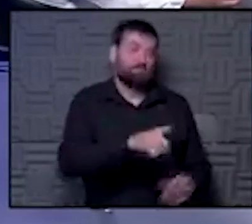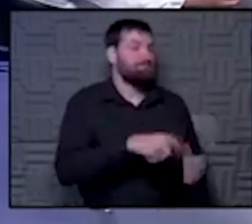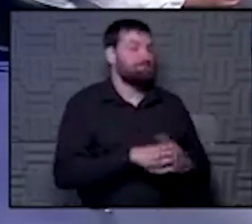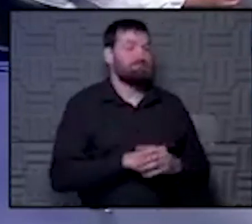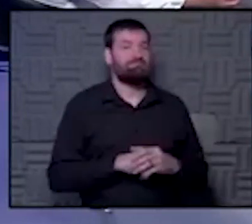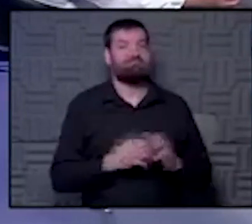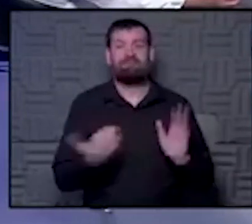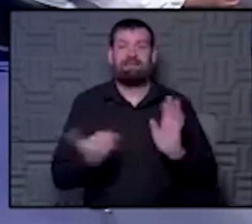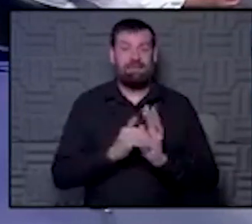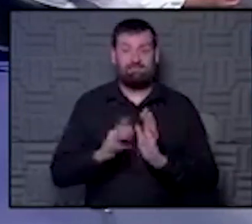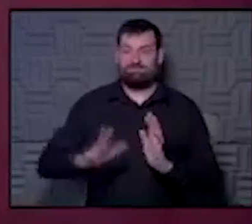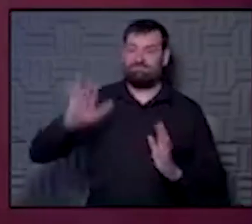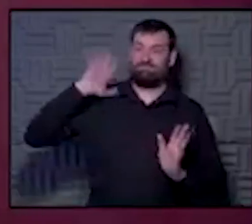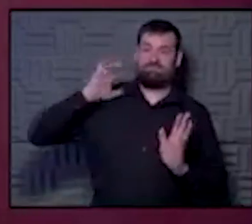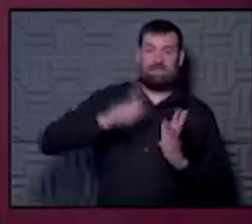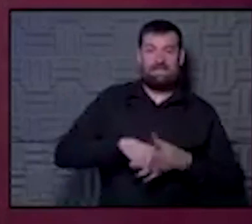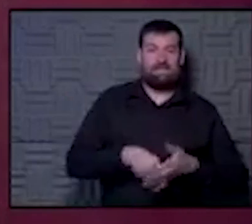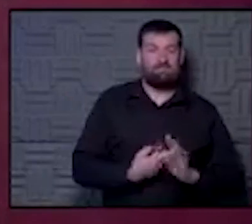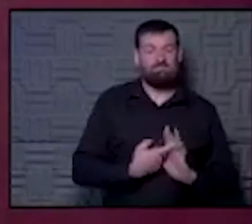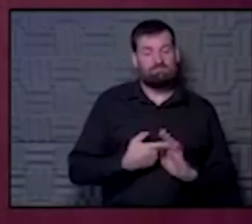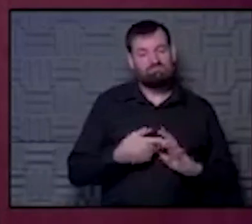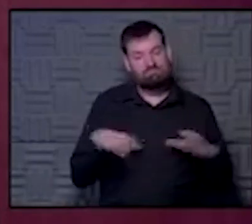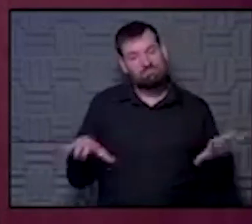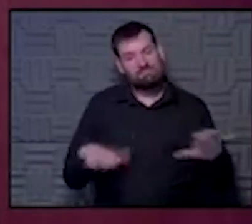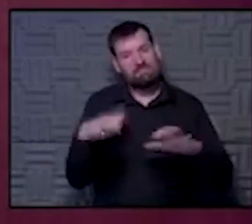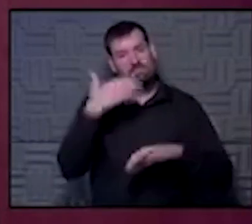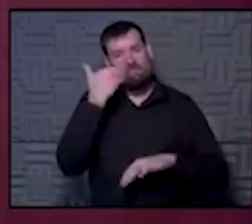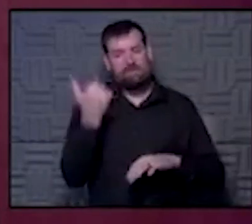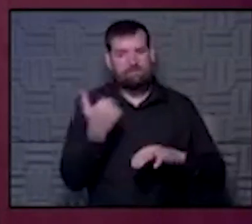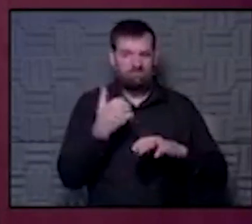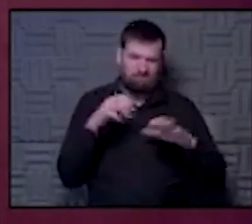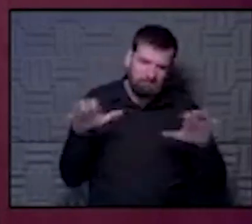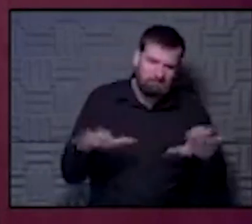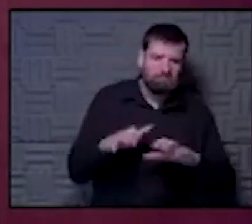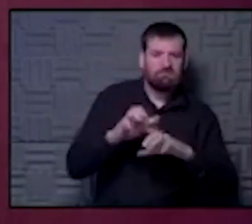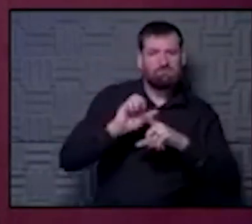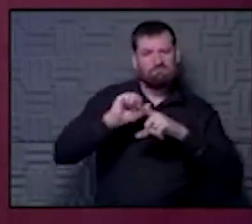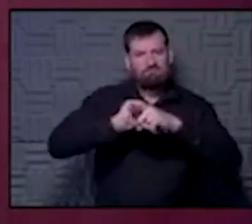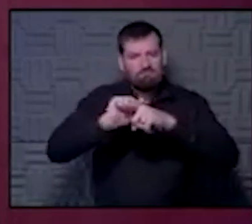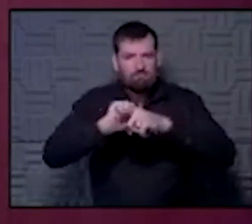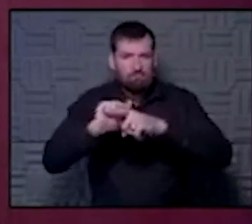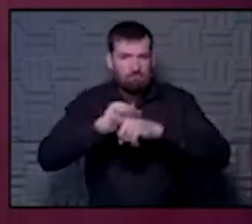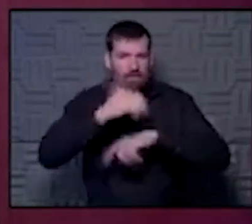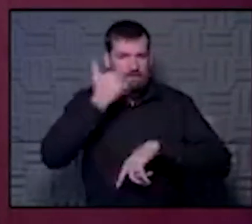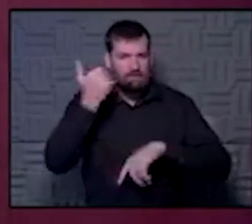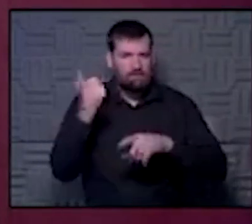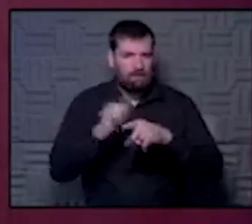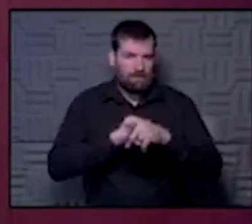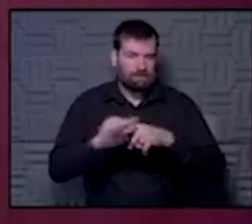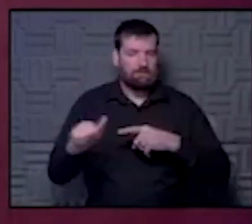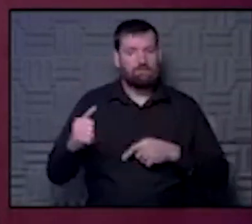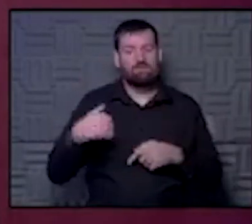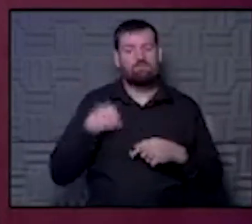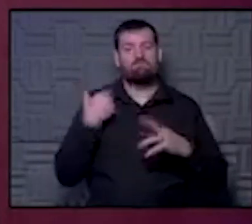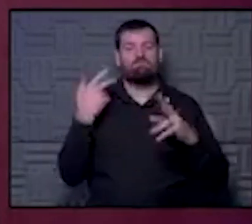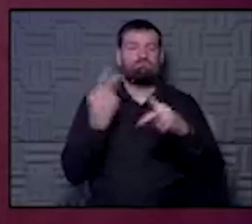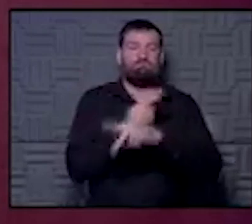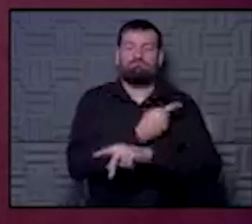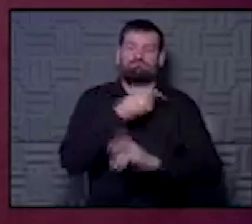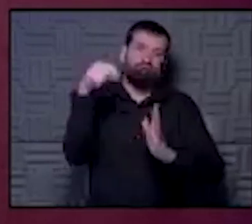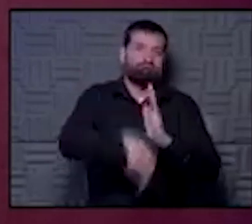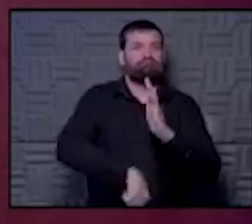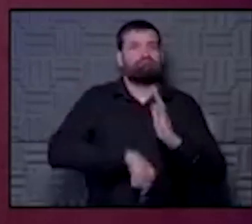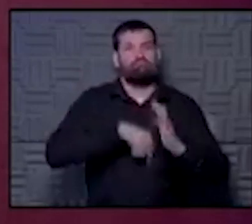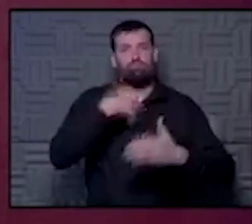at the beginning, we didn't really know a lot, but we did our best to kind of research, find the best practices, and we developed a really thorough